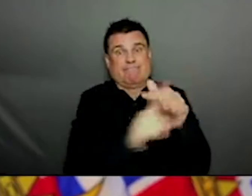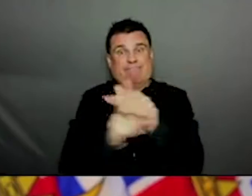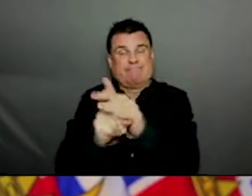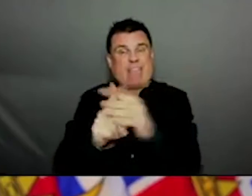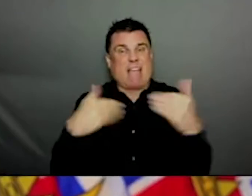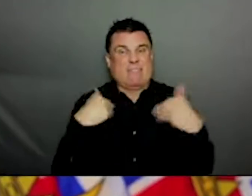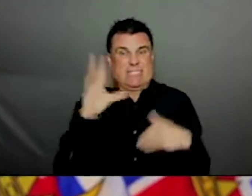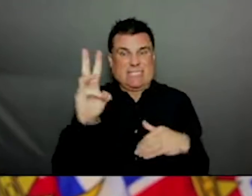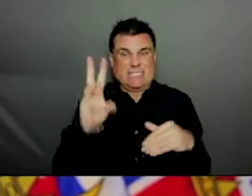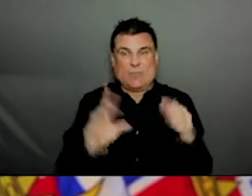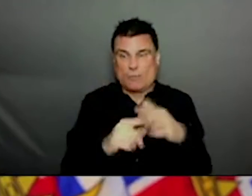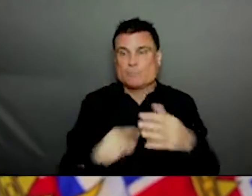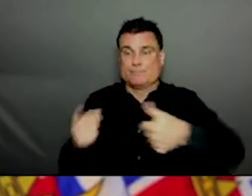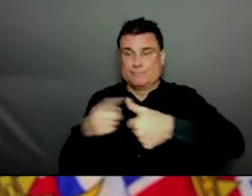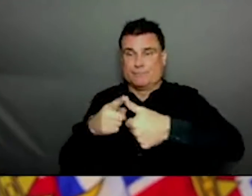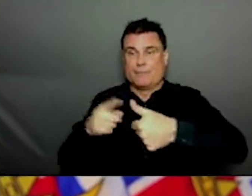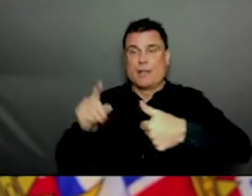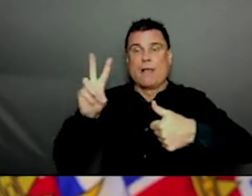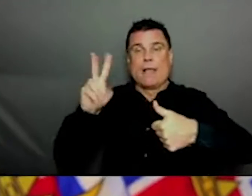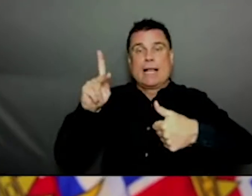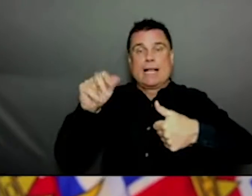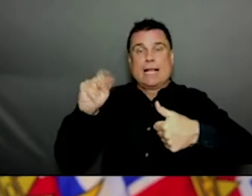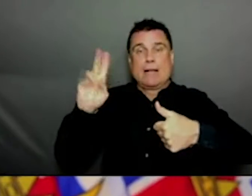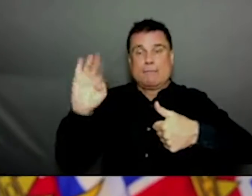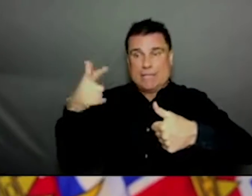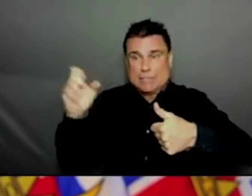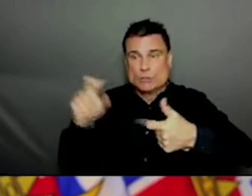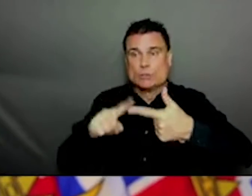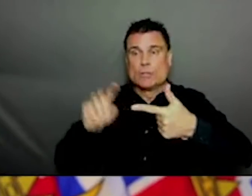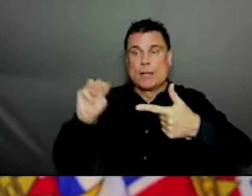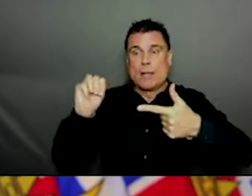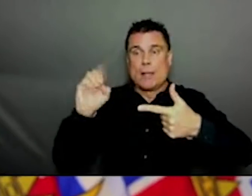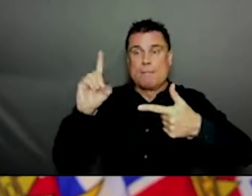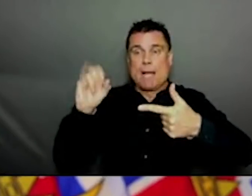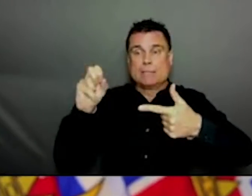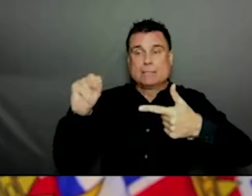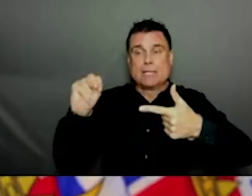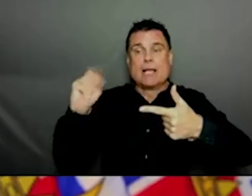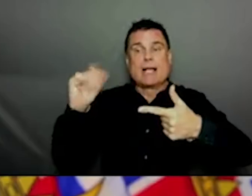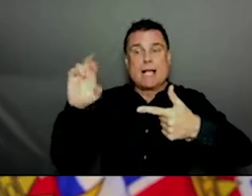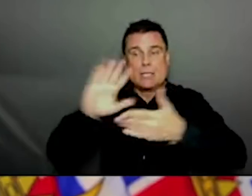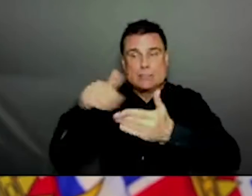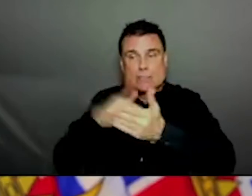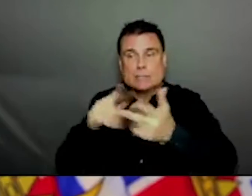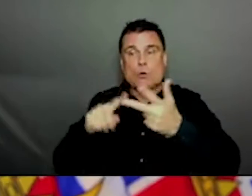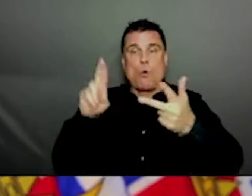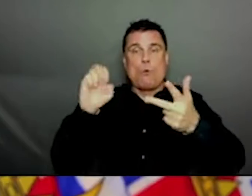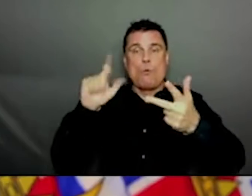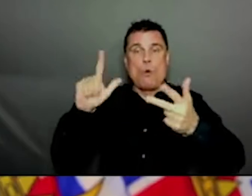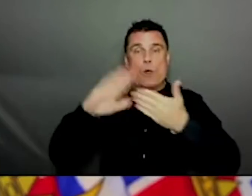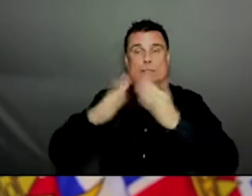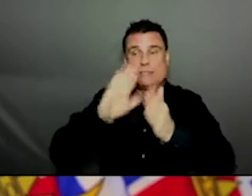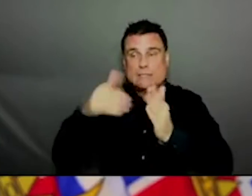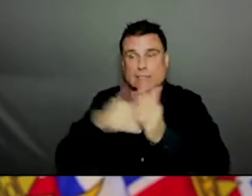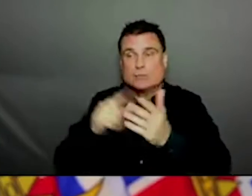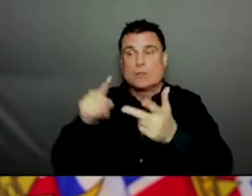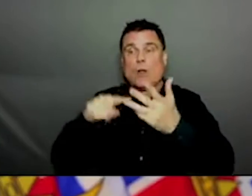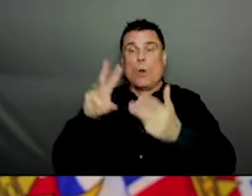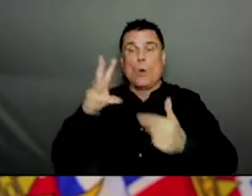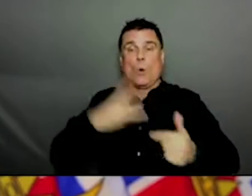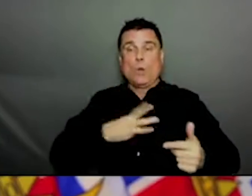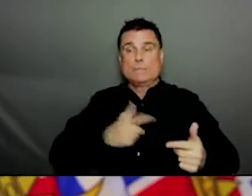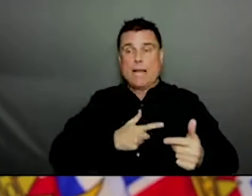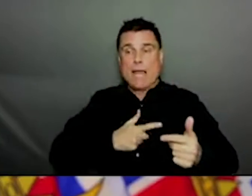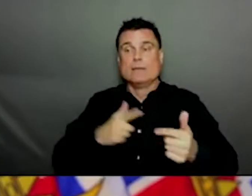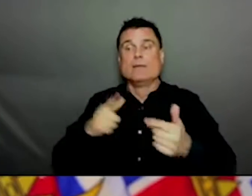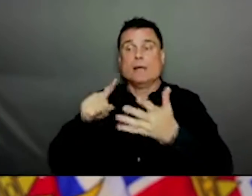Creekside Landing, Kin Village, Madison Care Centre, Royal City Manor, and Williams Lake Seniors Village. An additional